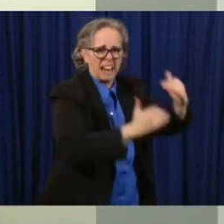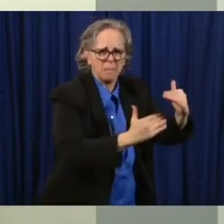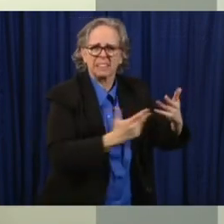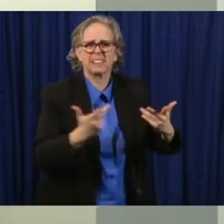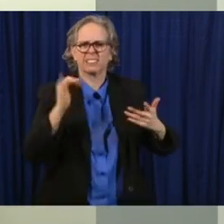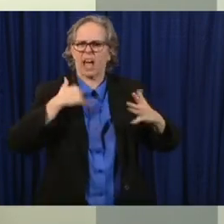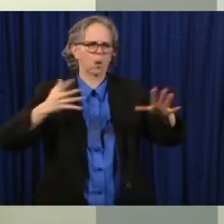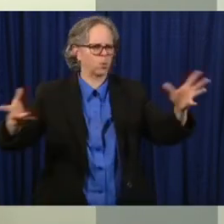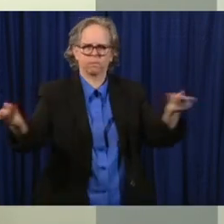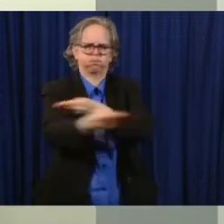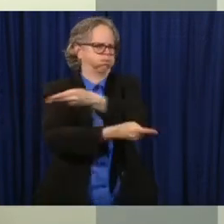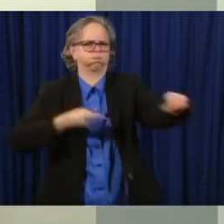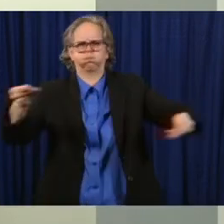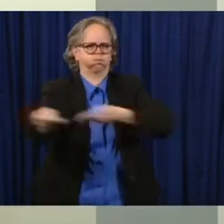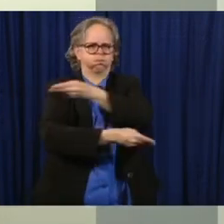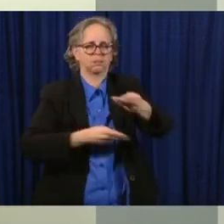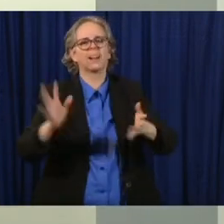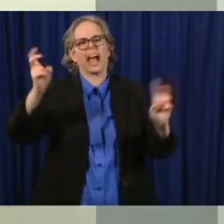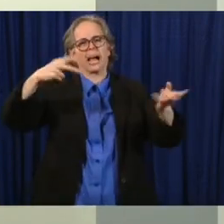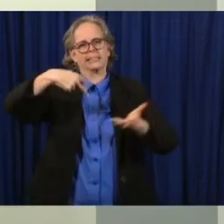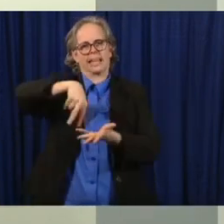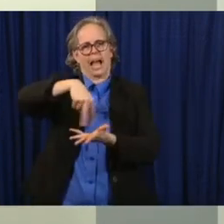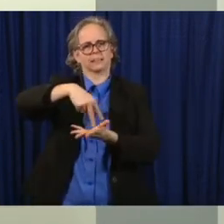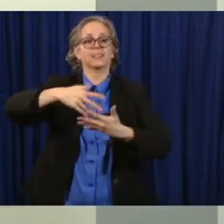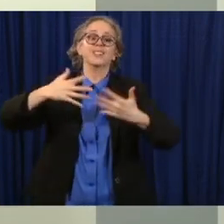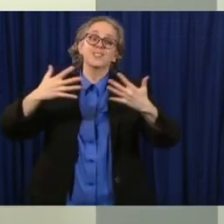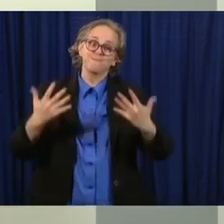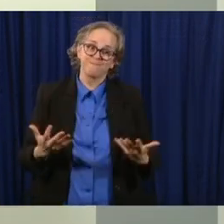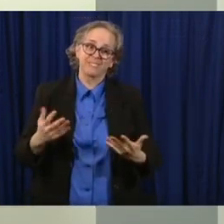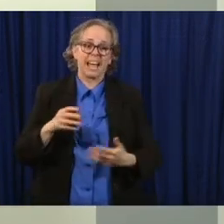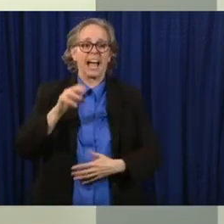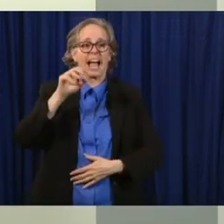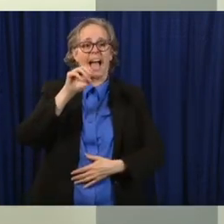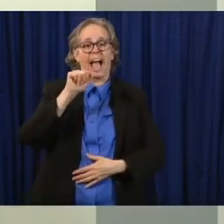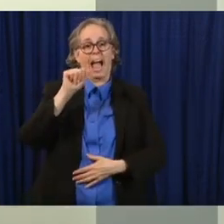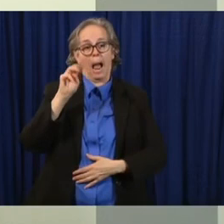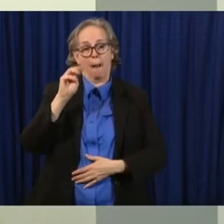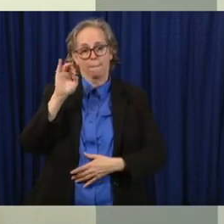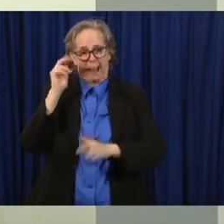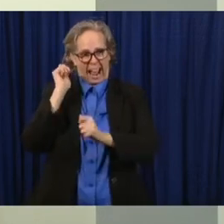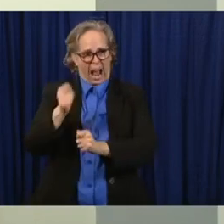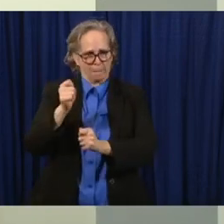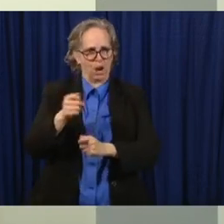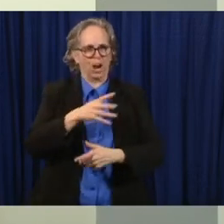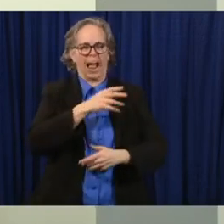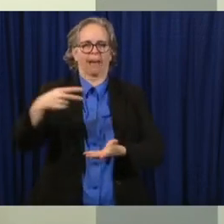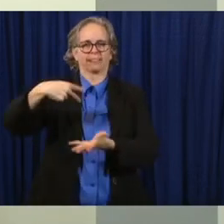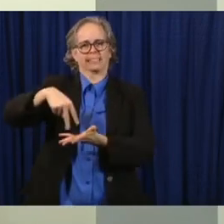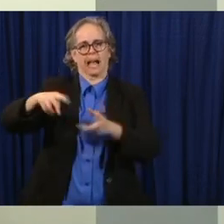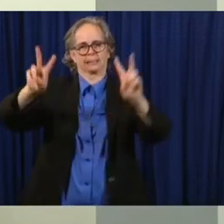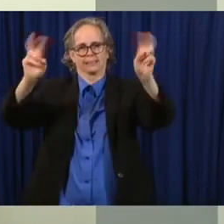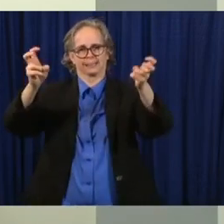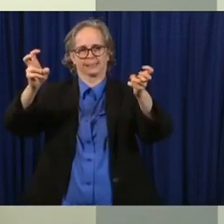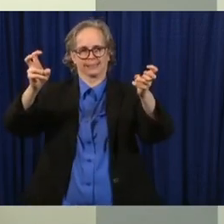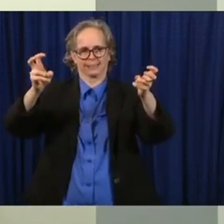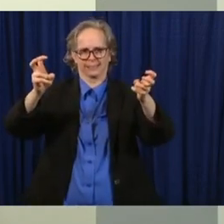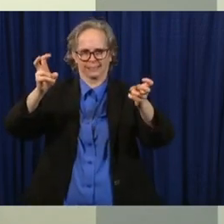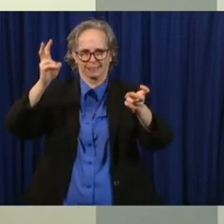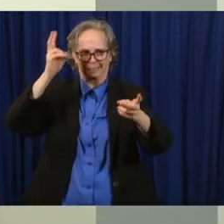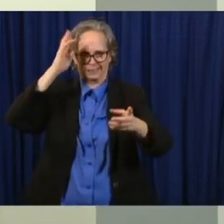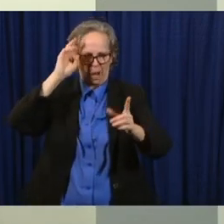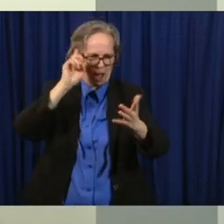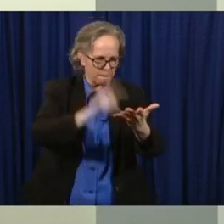this is the dance we're in of constantly trying to sort of use what we have to the best ability for